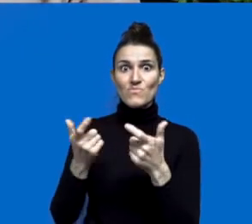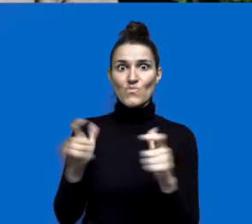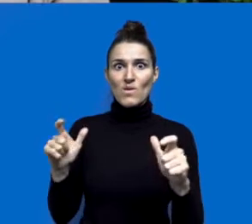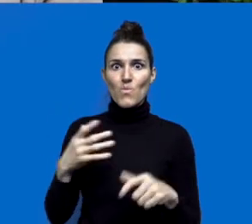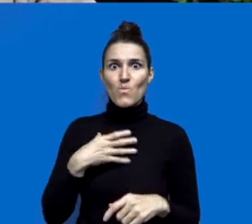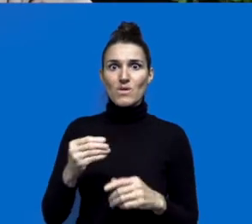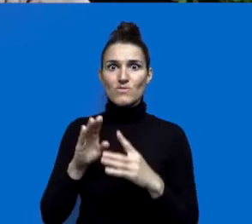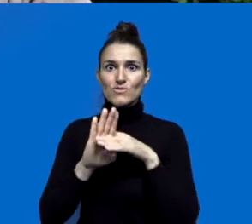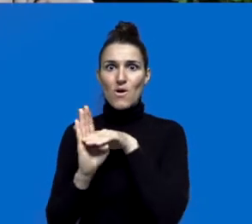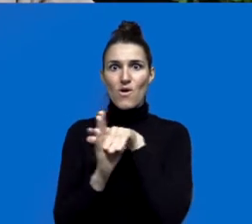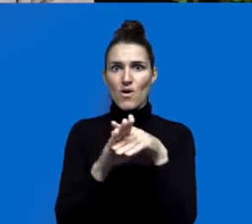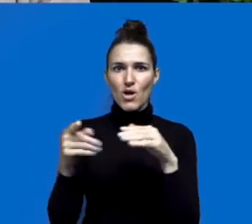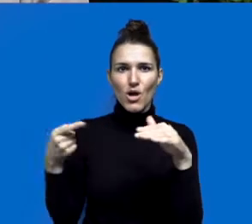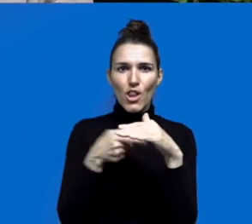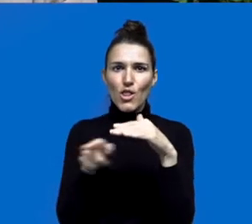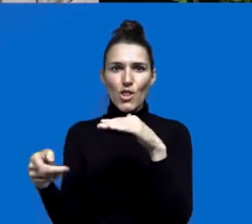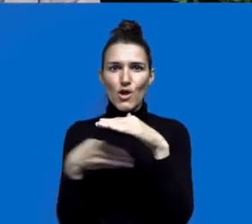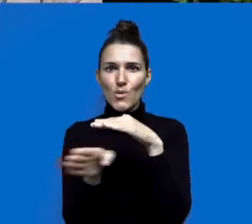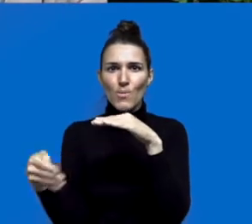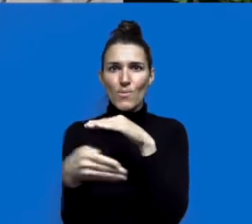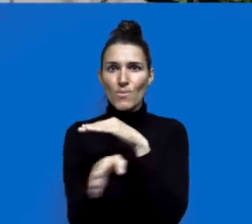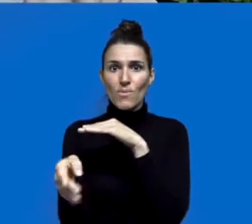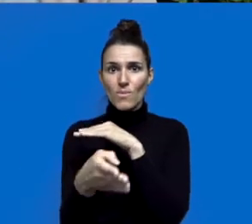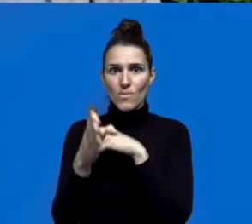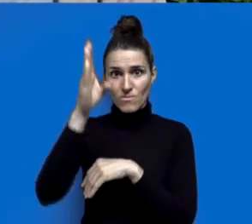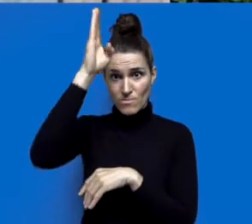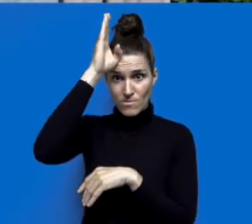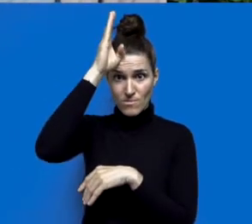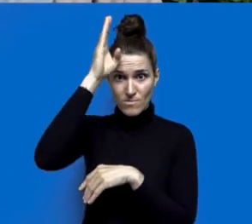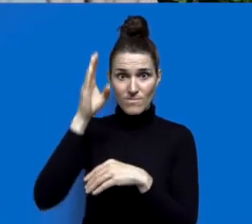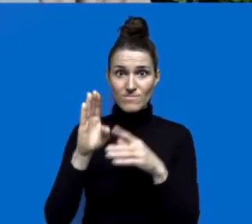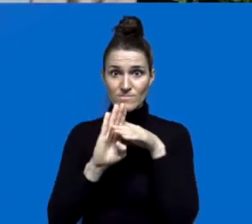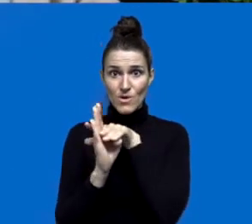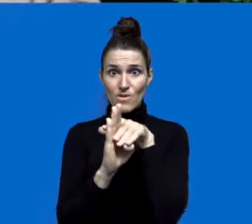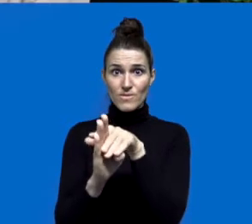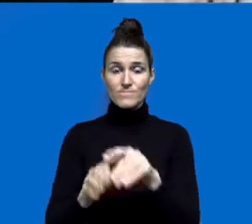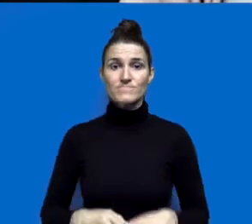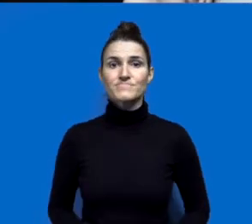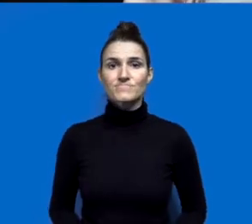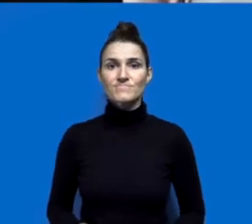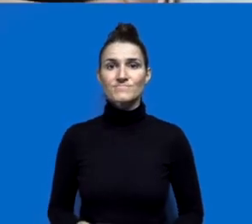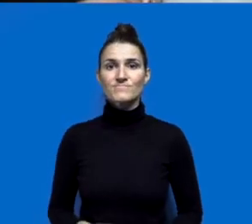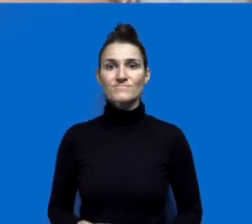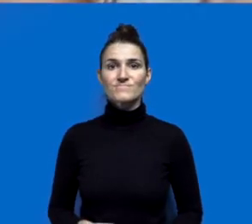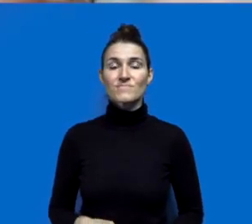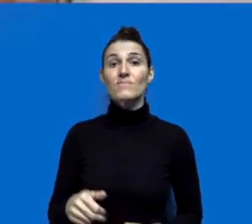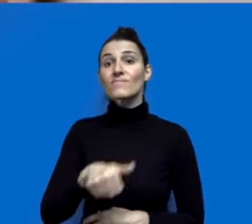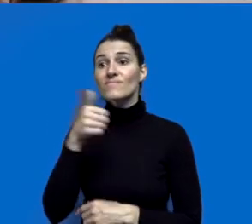that shark is lurking in the water. A great white shark is lurking in the water.